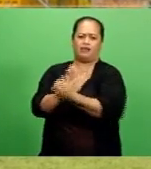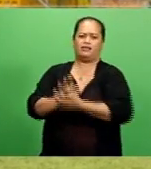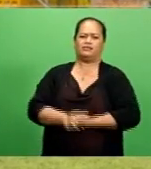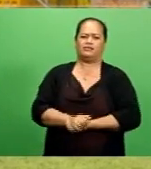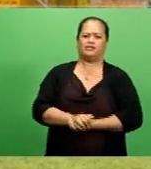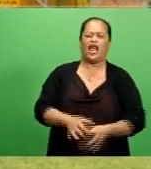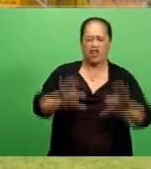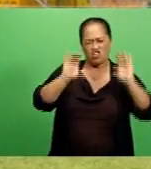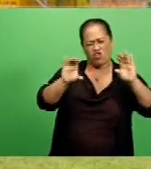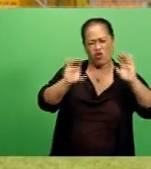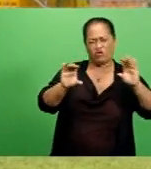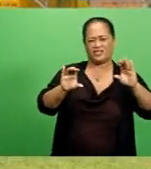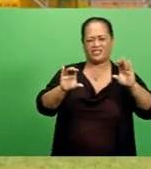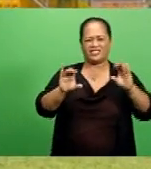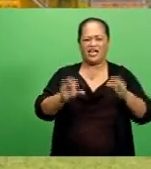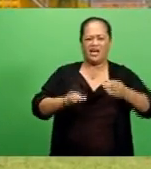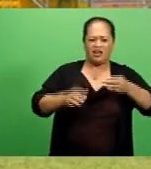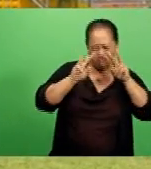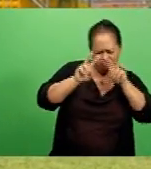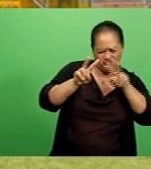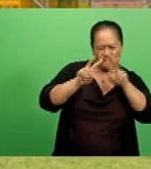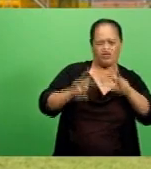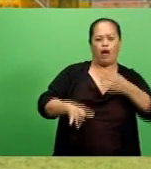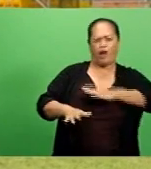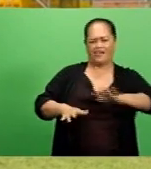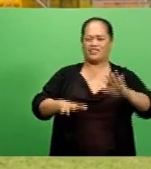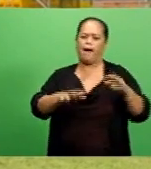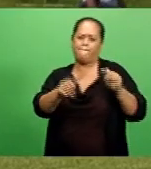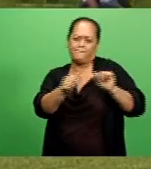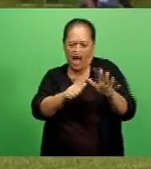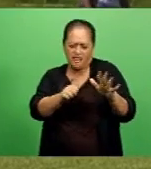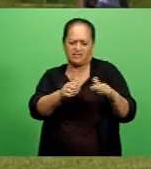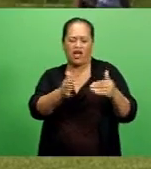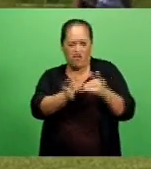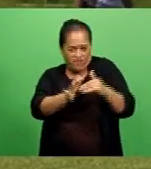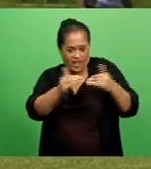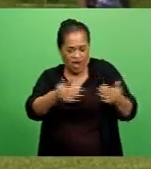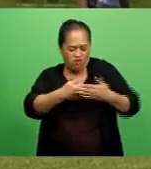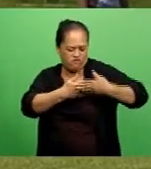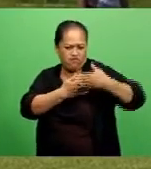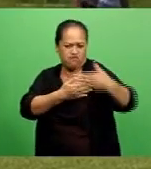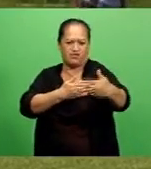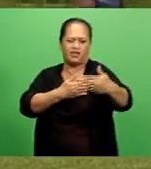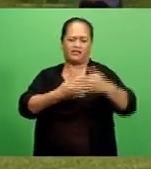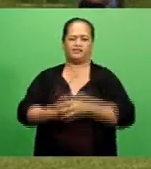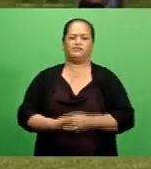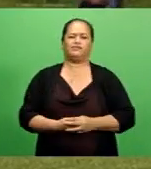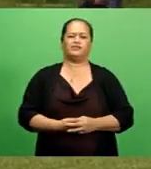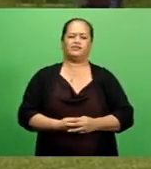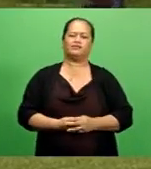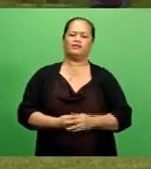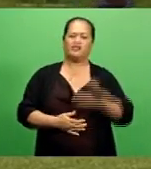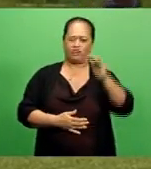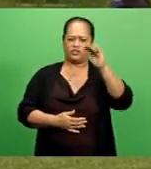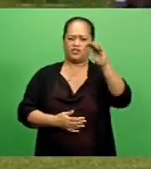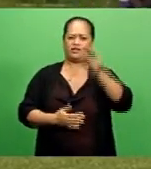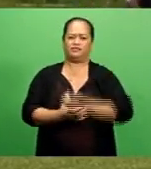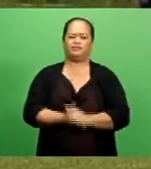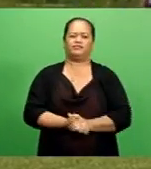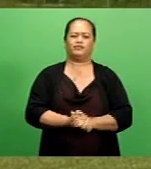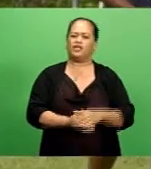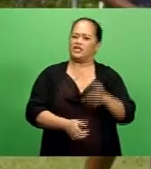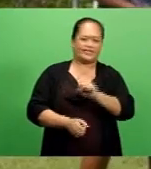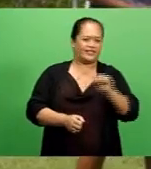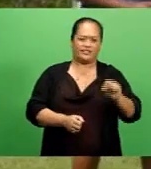the best, so we're working towards that. Yeah, it's kind of new atmosphere. Everything's a bit serious. It's fun as well.